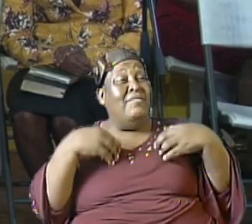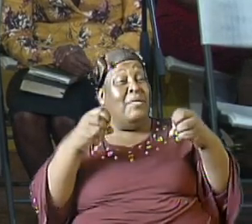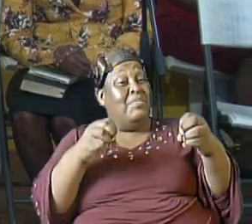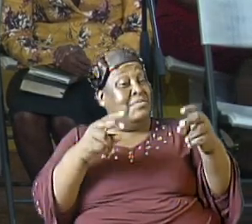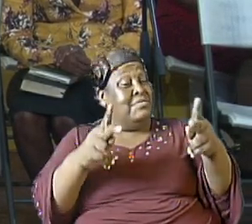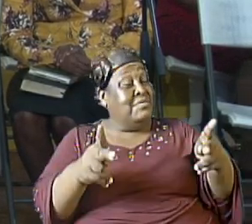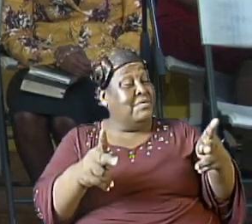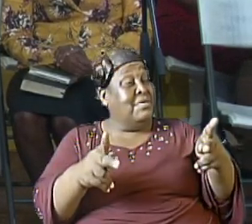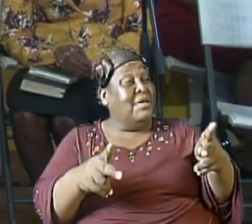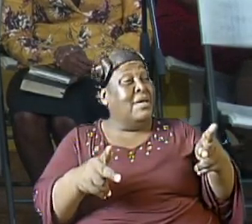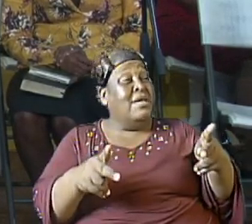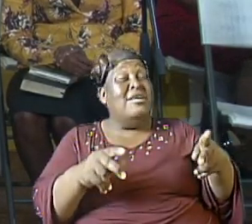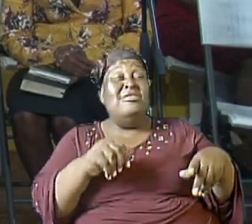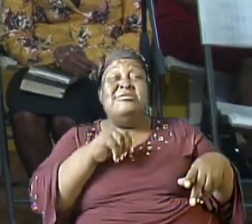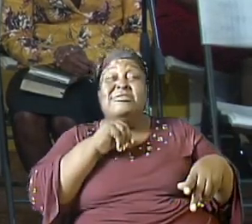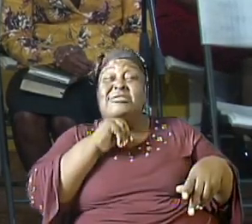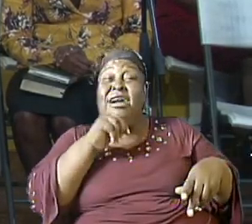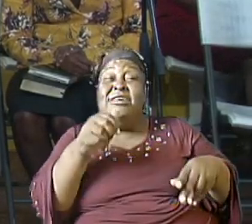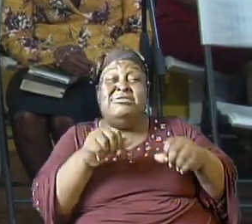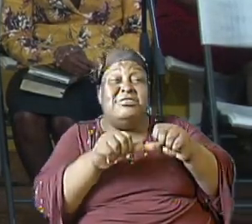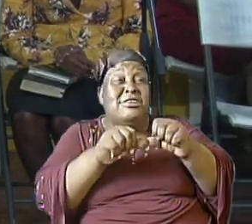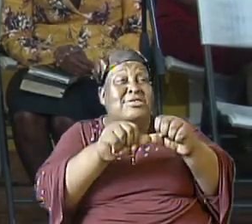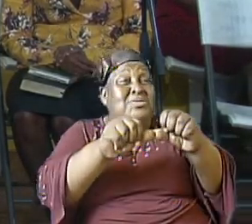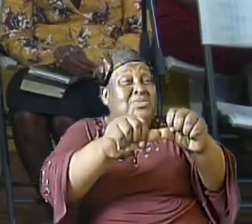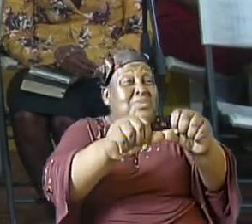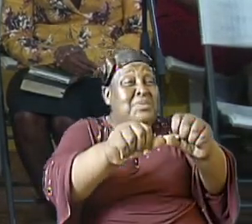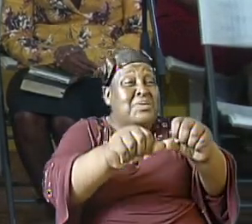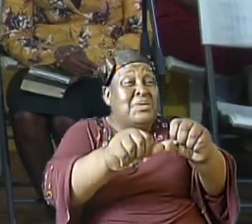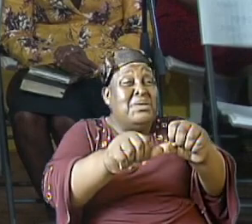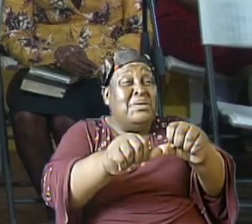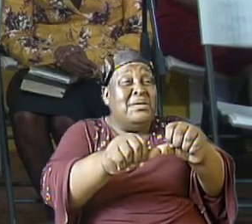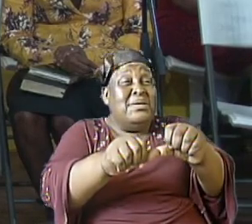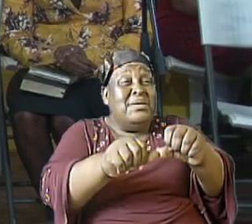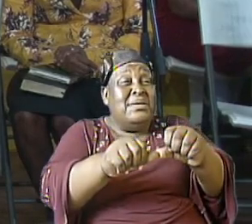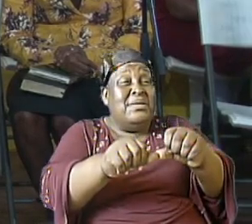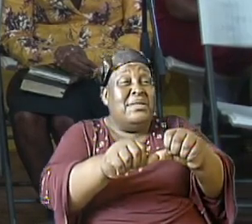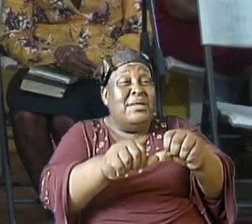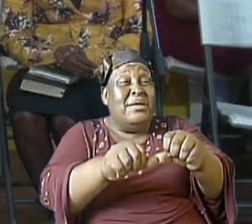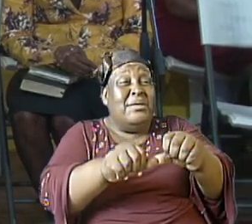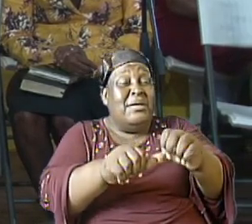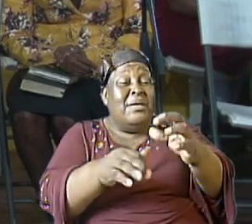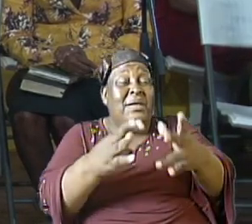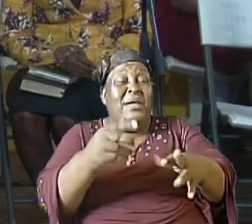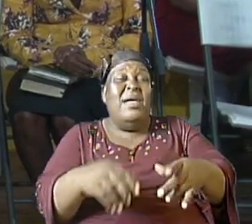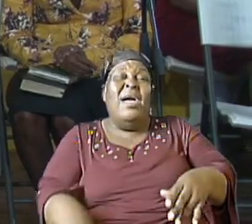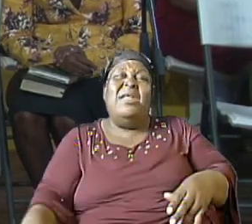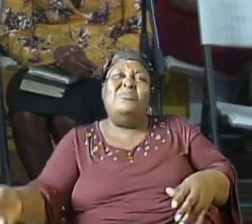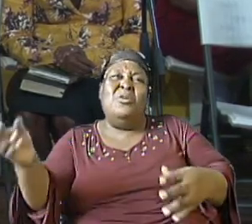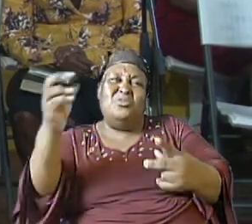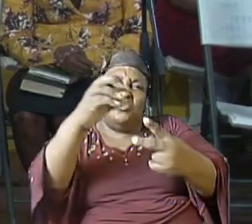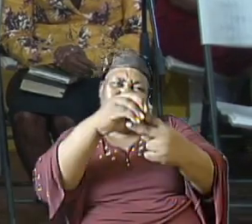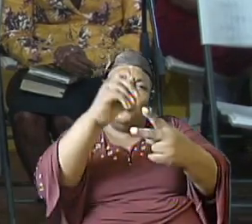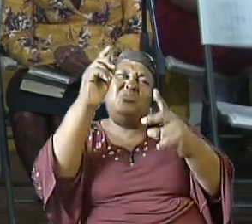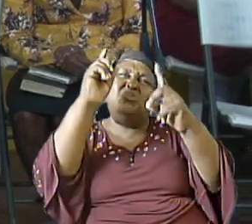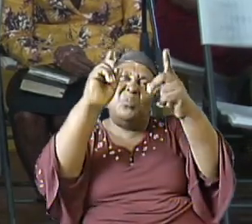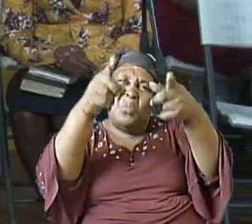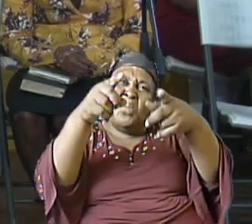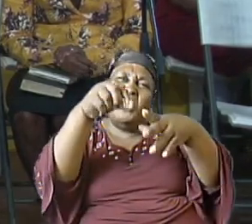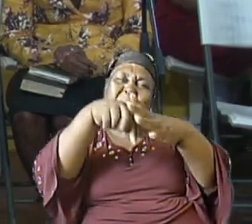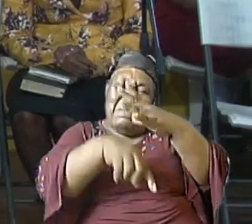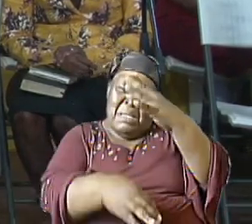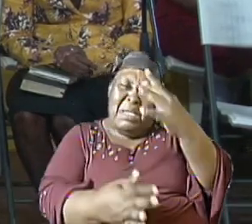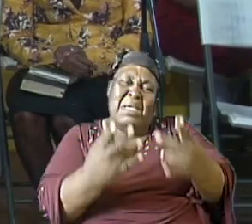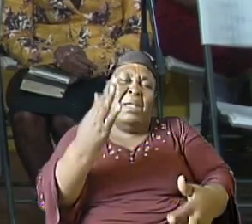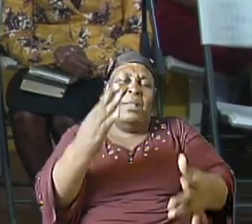the opportunity to not endure that torment. And I am going to choose to go to that place. It